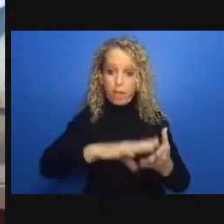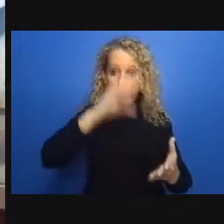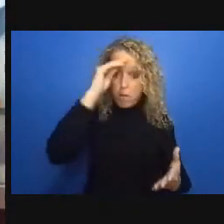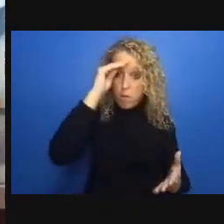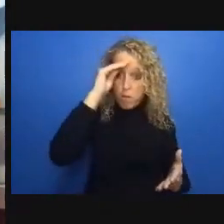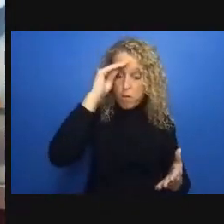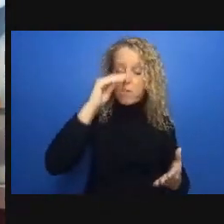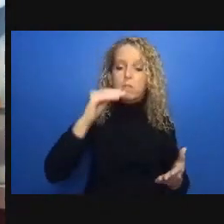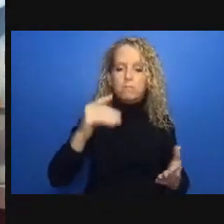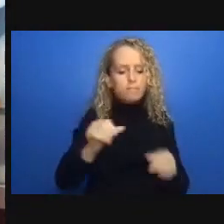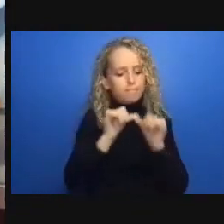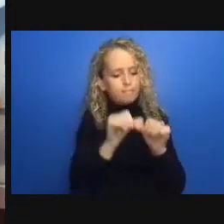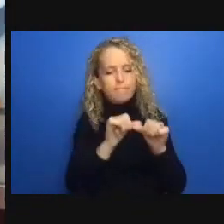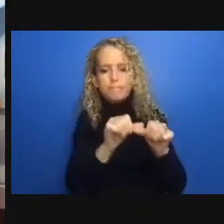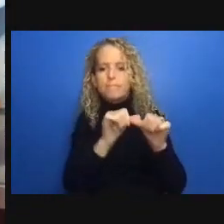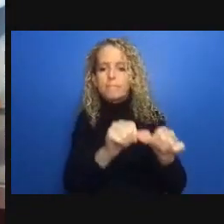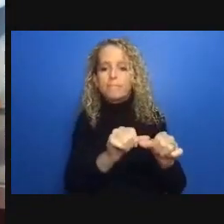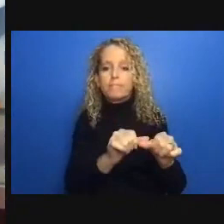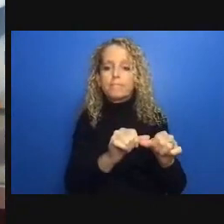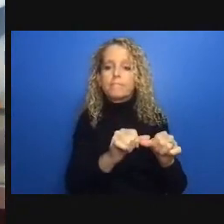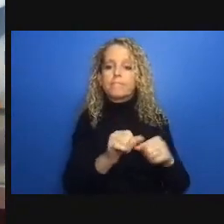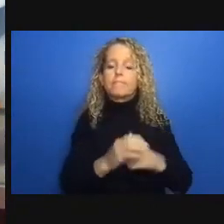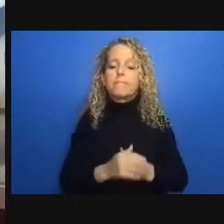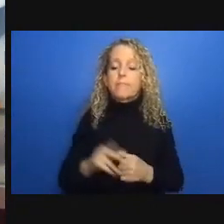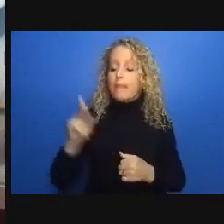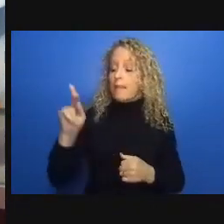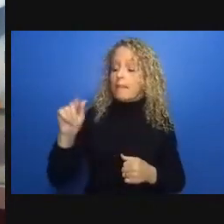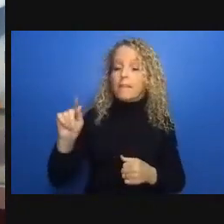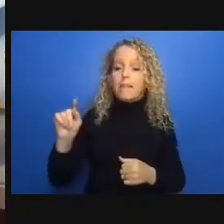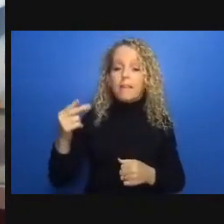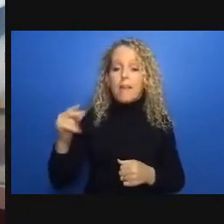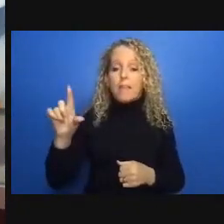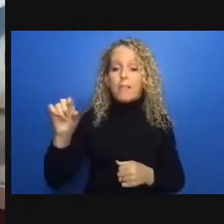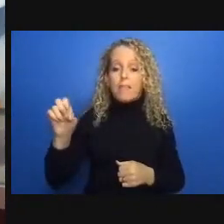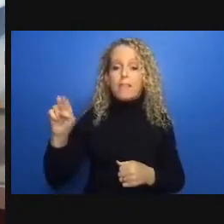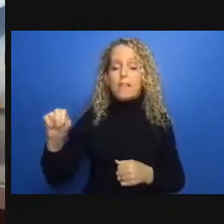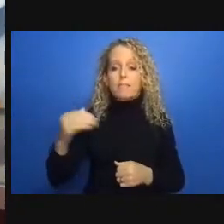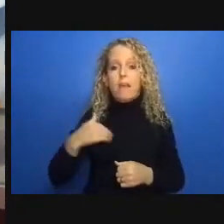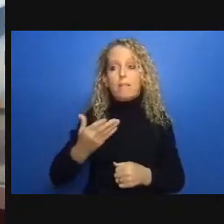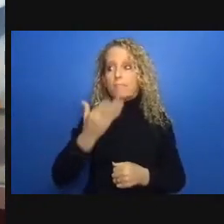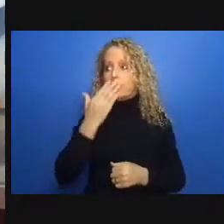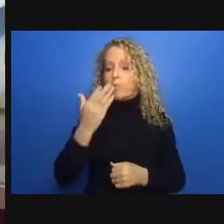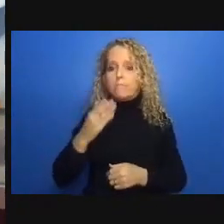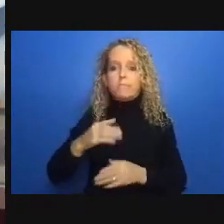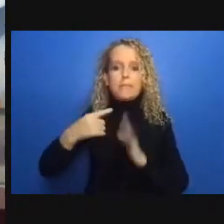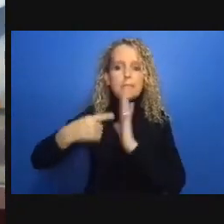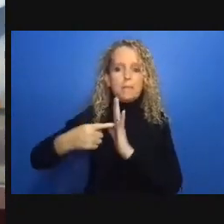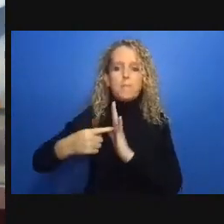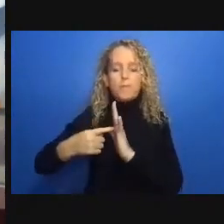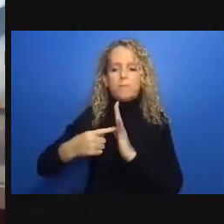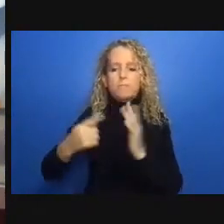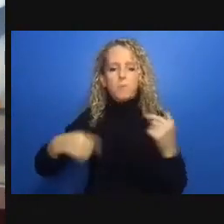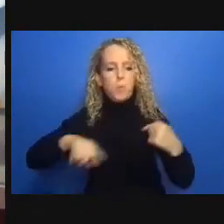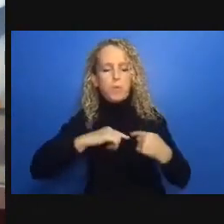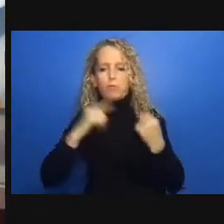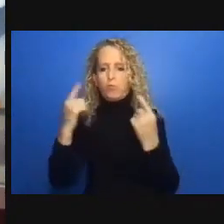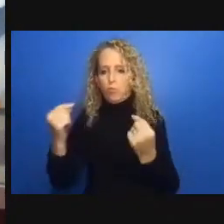some excellent examples on what we need to do and what we could do to do that.